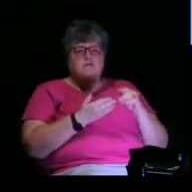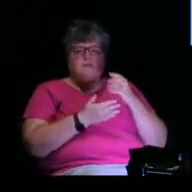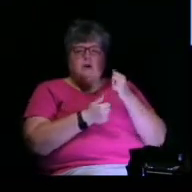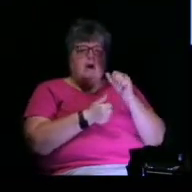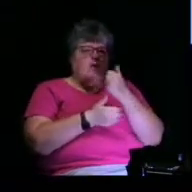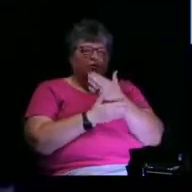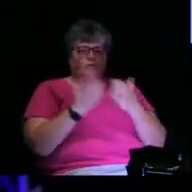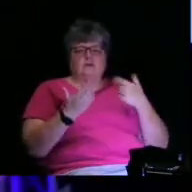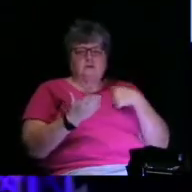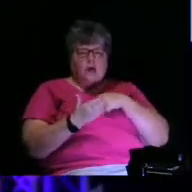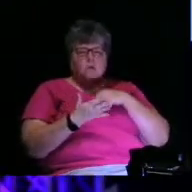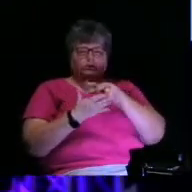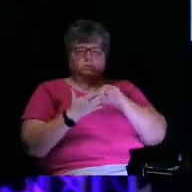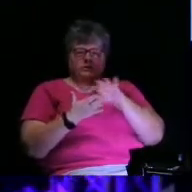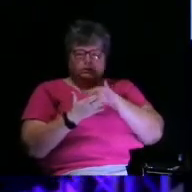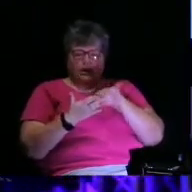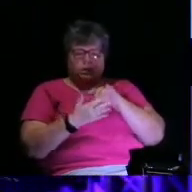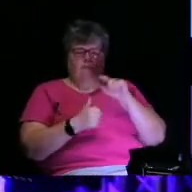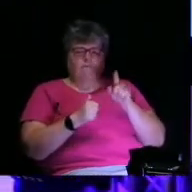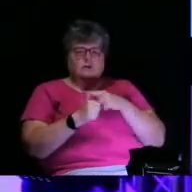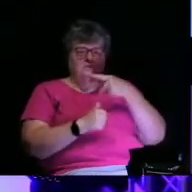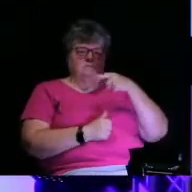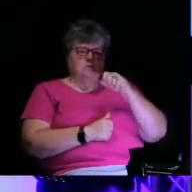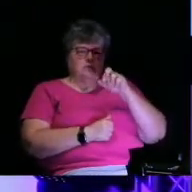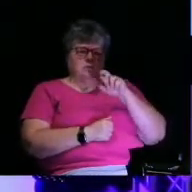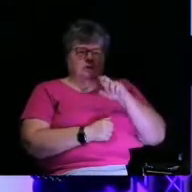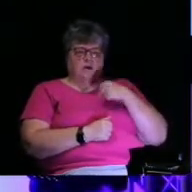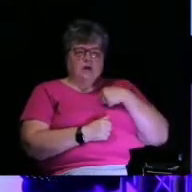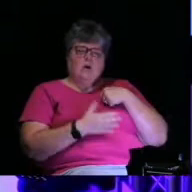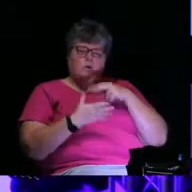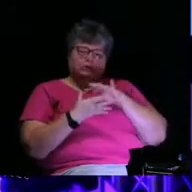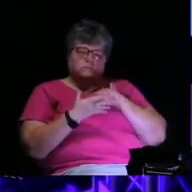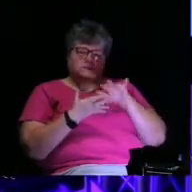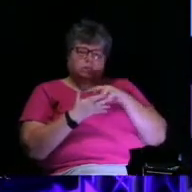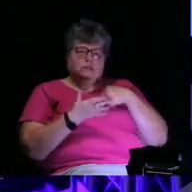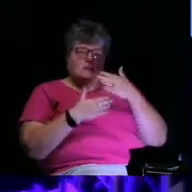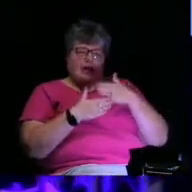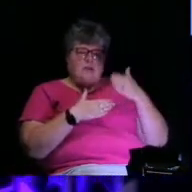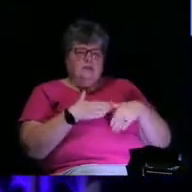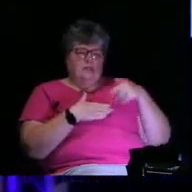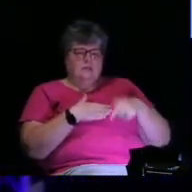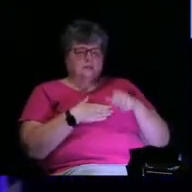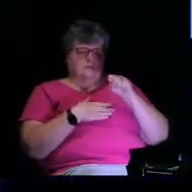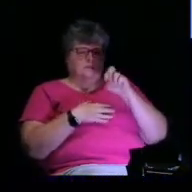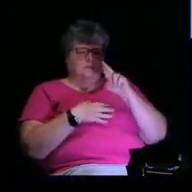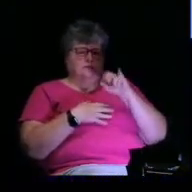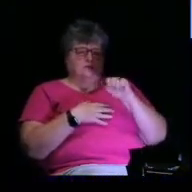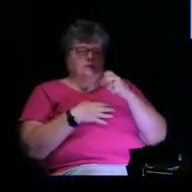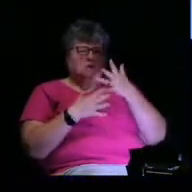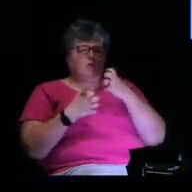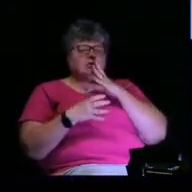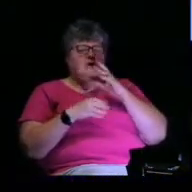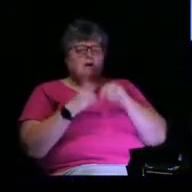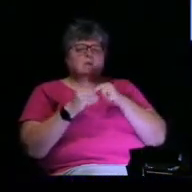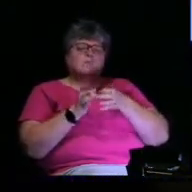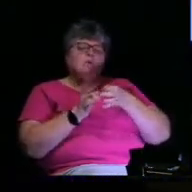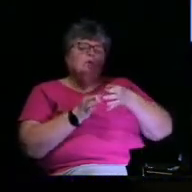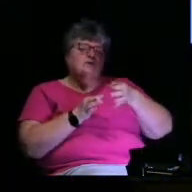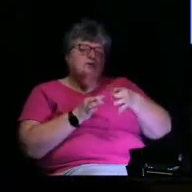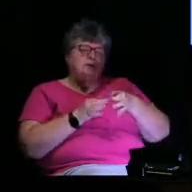I was studying 1 Peter, anticipating the end of this series, and wanted to talk to you about procrastination, all